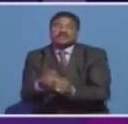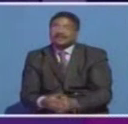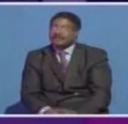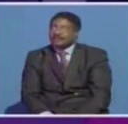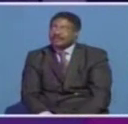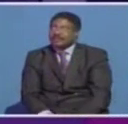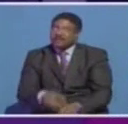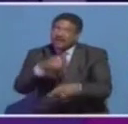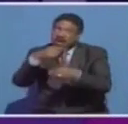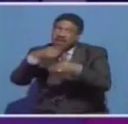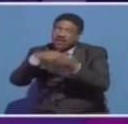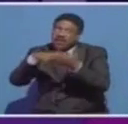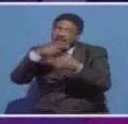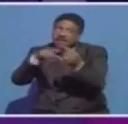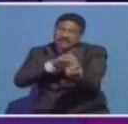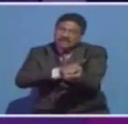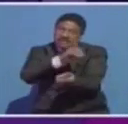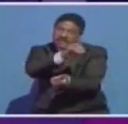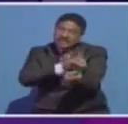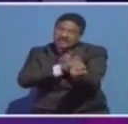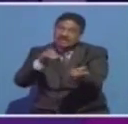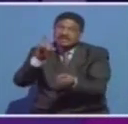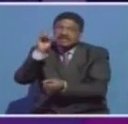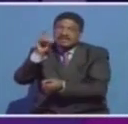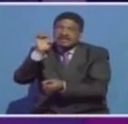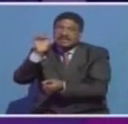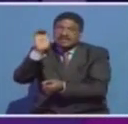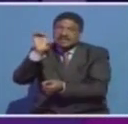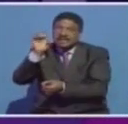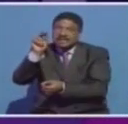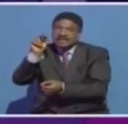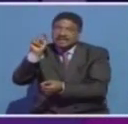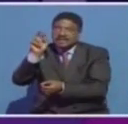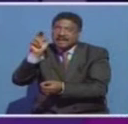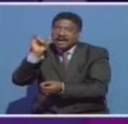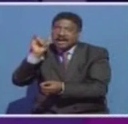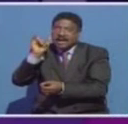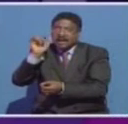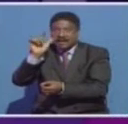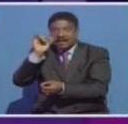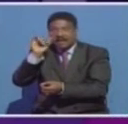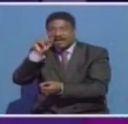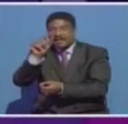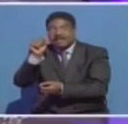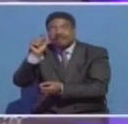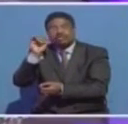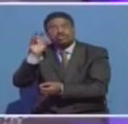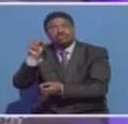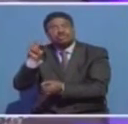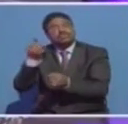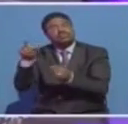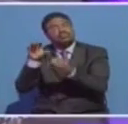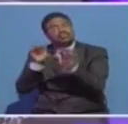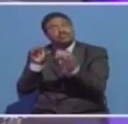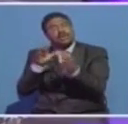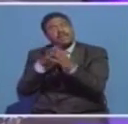decentralization. People have been calling for operations of the DMMU to be decentralized. How much have you achieved in this area? What we have done so far is